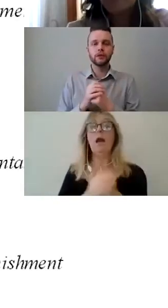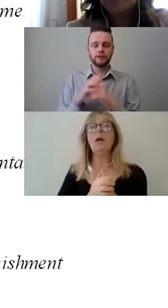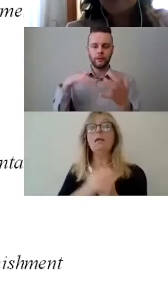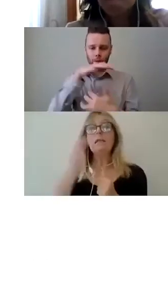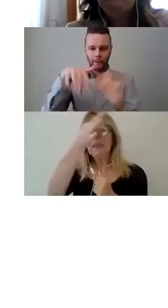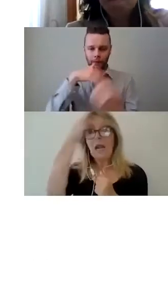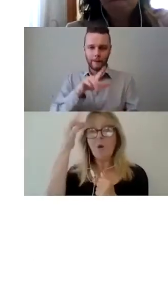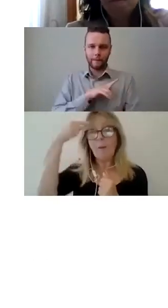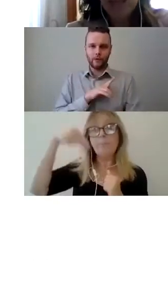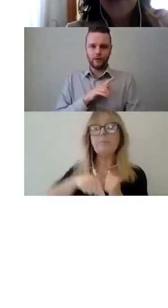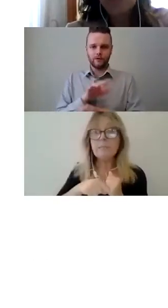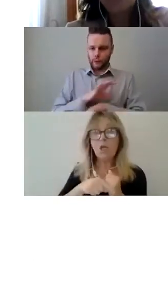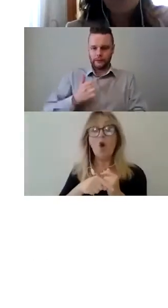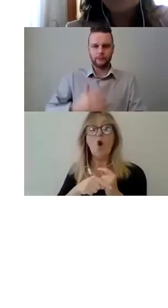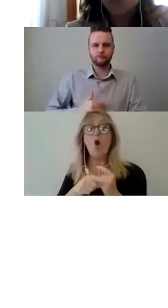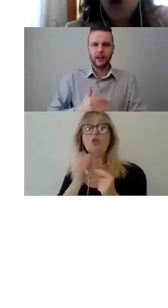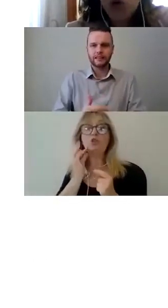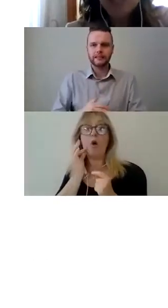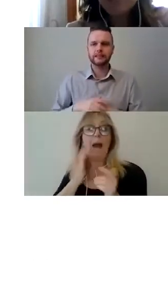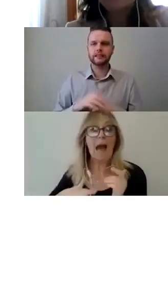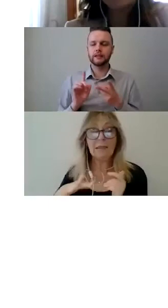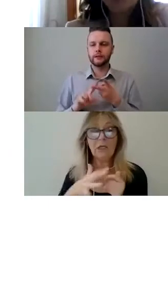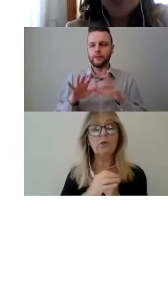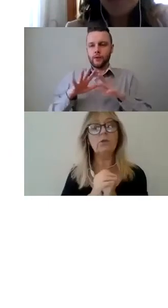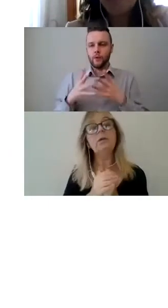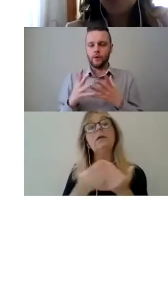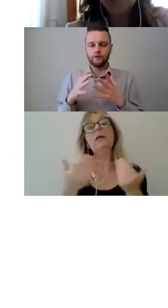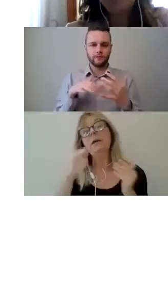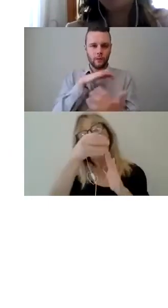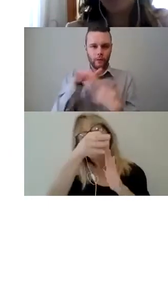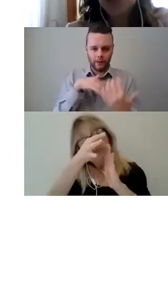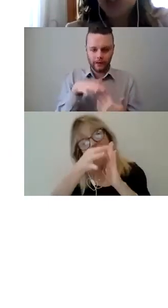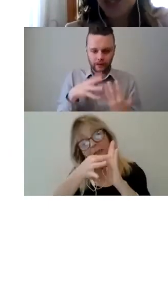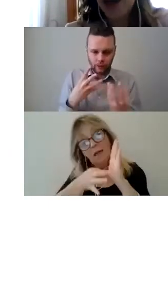by unwanted pregnancies, complications of other